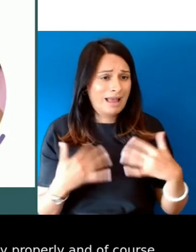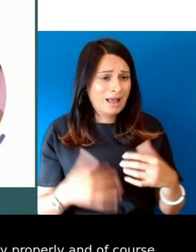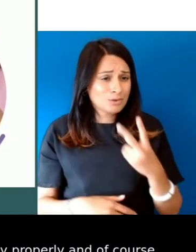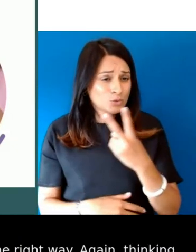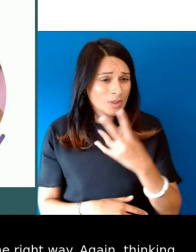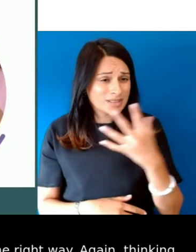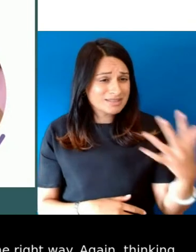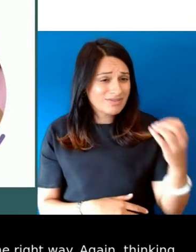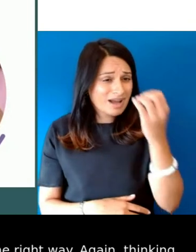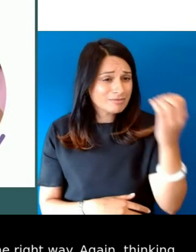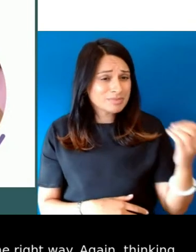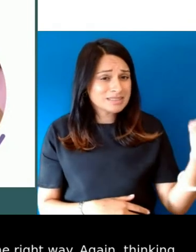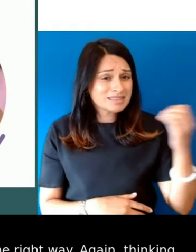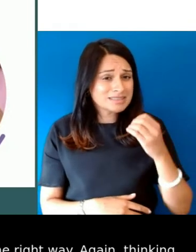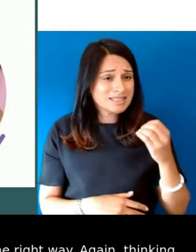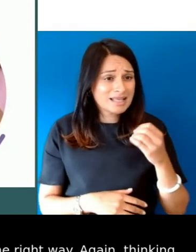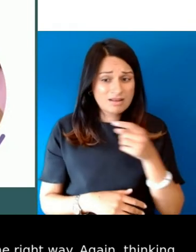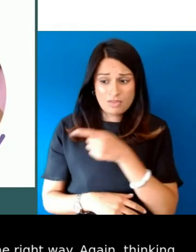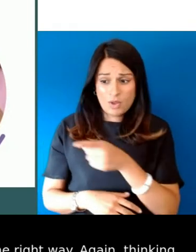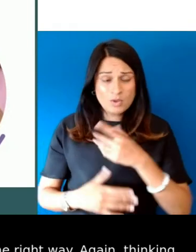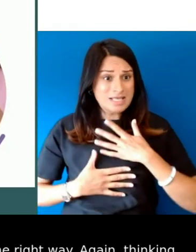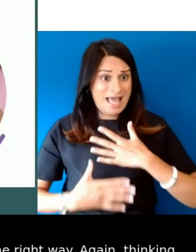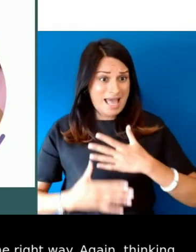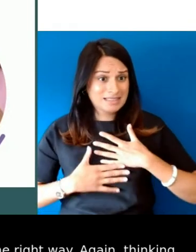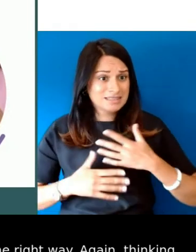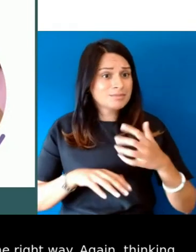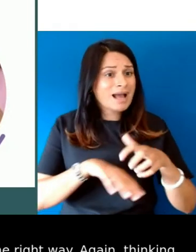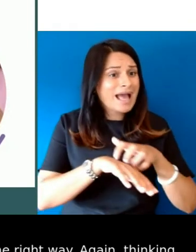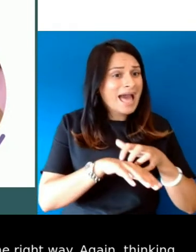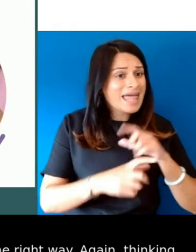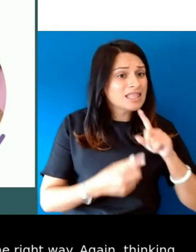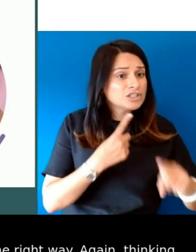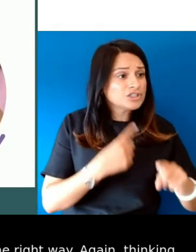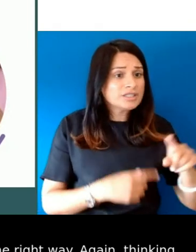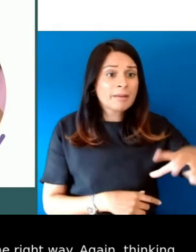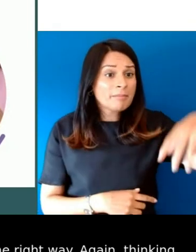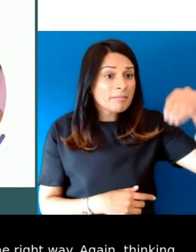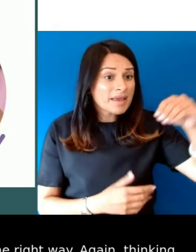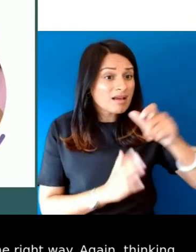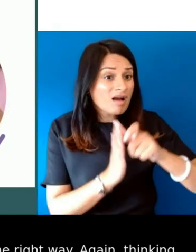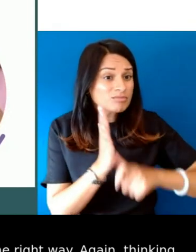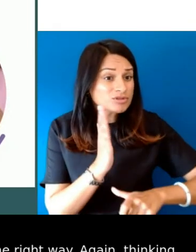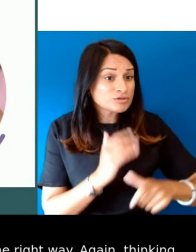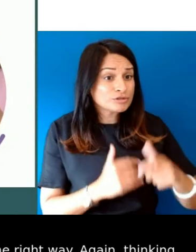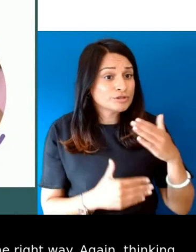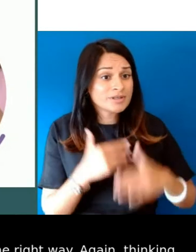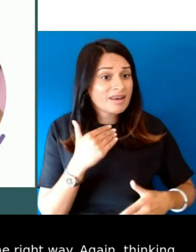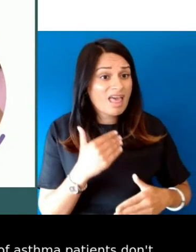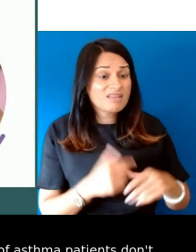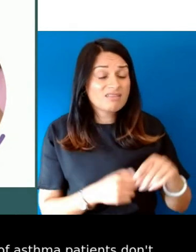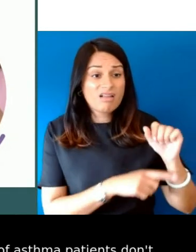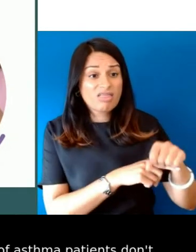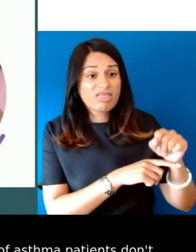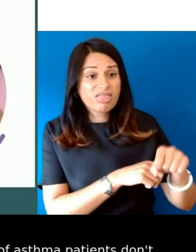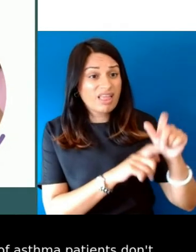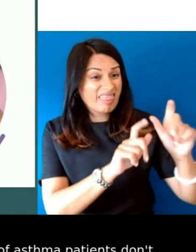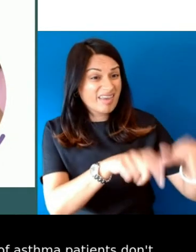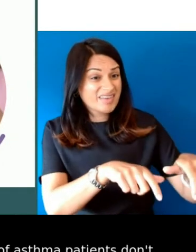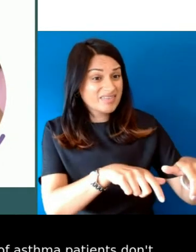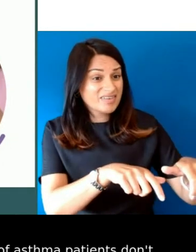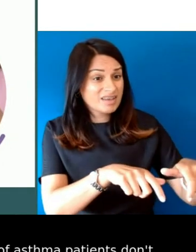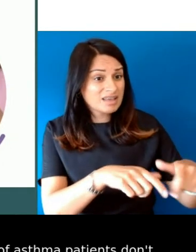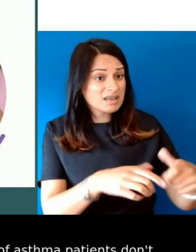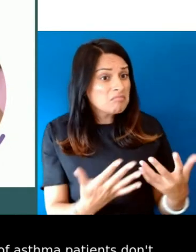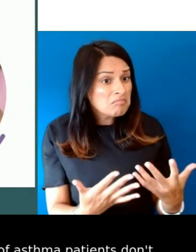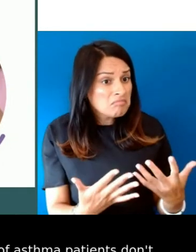all asthma analogy patients don't even collect their prescriptions from the pharmacy in the first place so then if you think about the